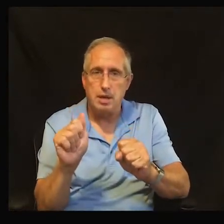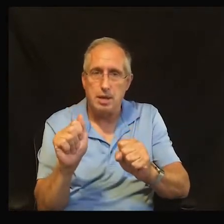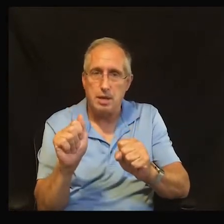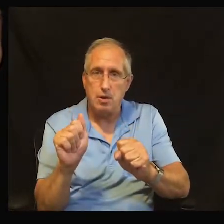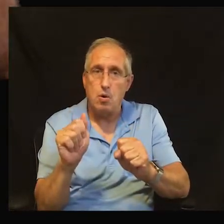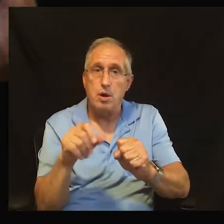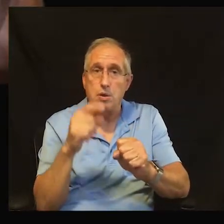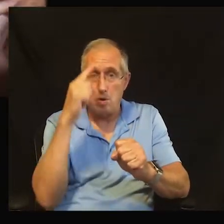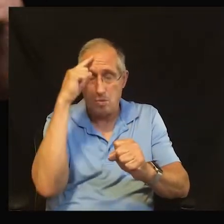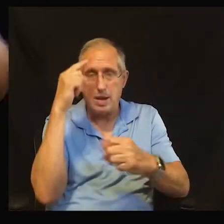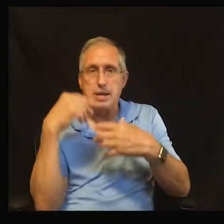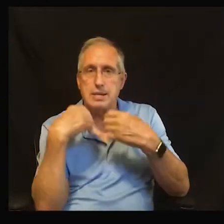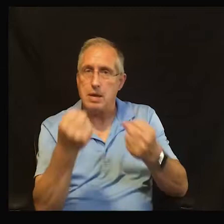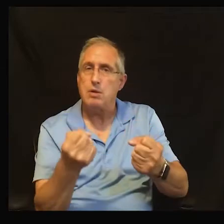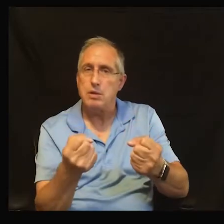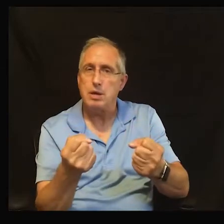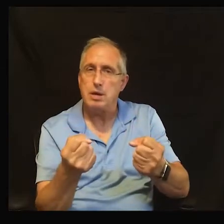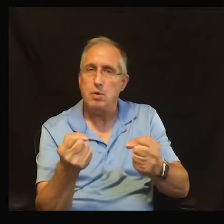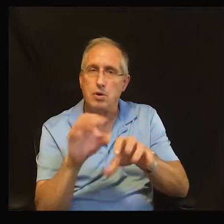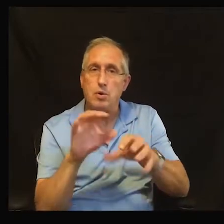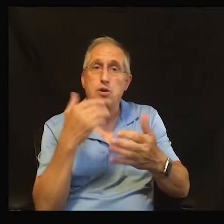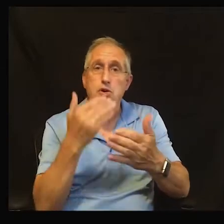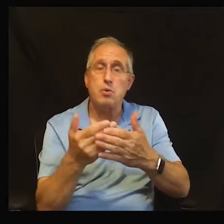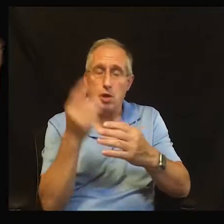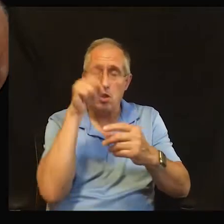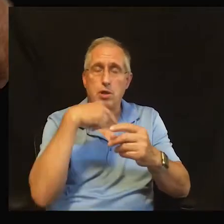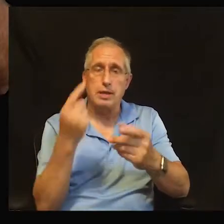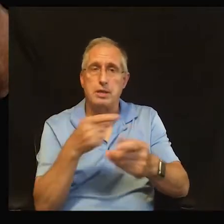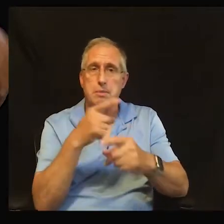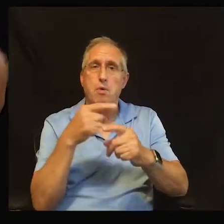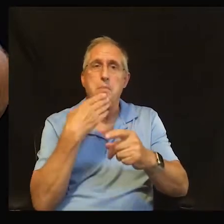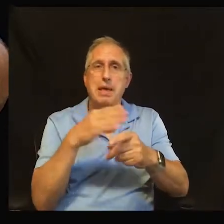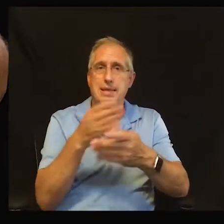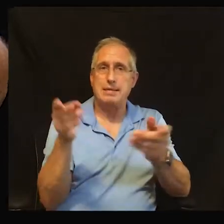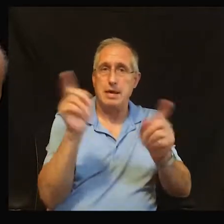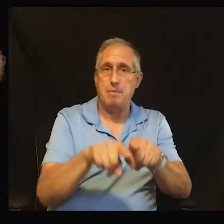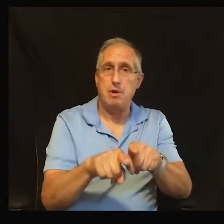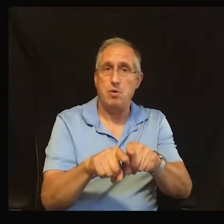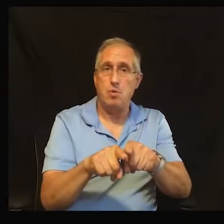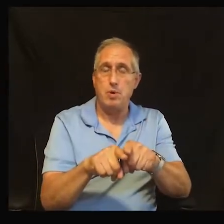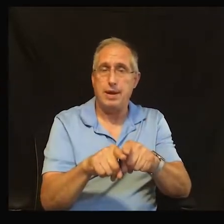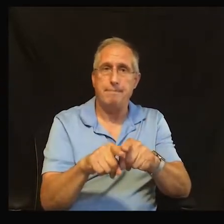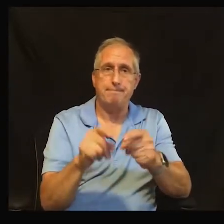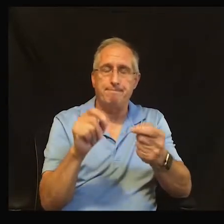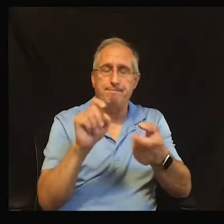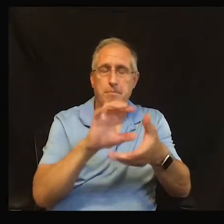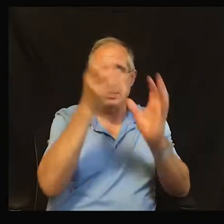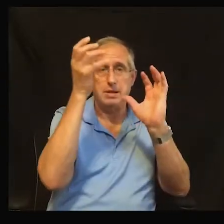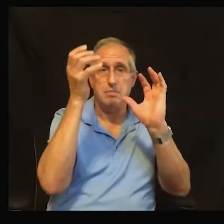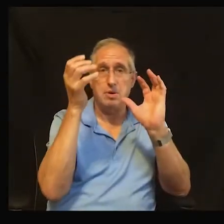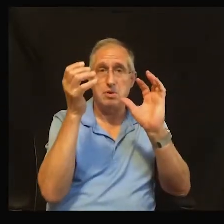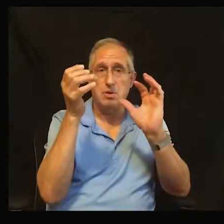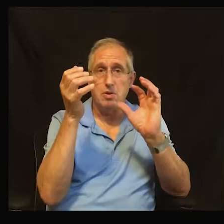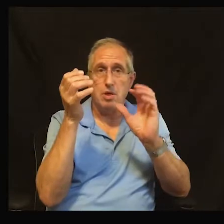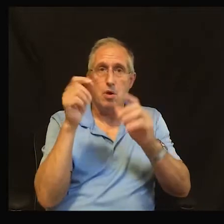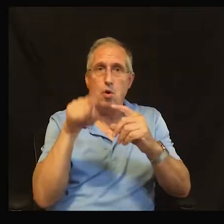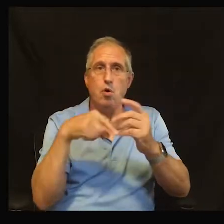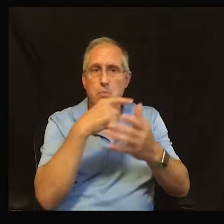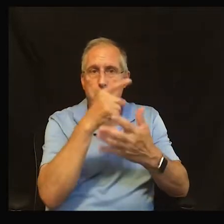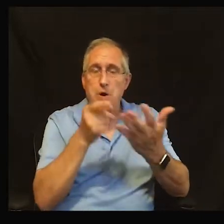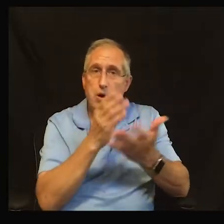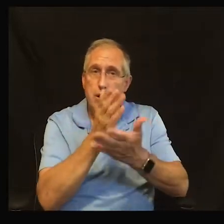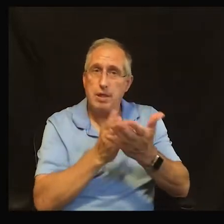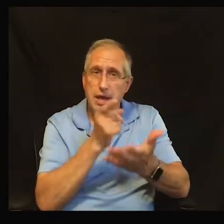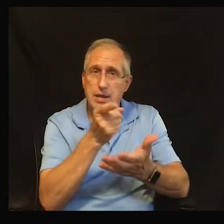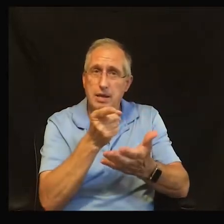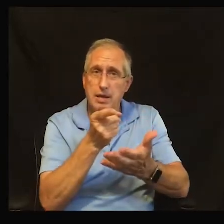is healthy, when our minds are healthy, we're doing good. We look like this. But when bad things are happening, we get triggered. And then when we get triggered, this whole vortex that